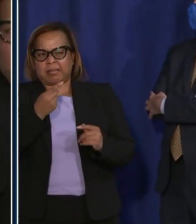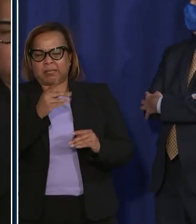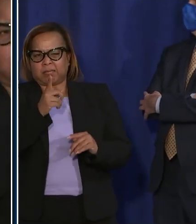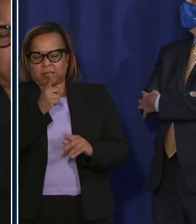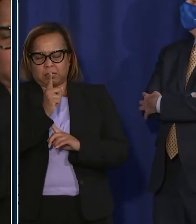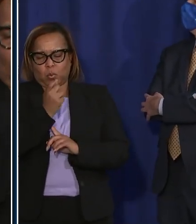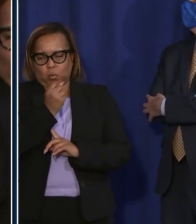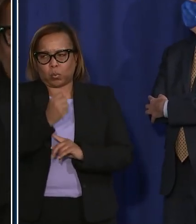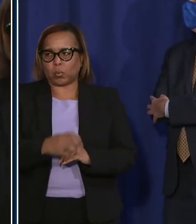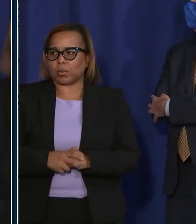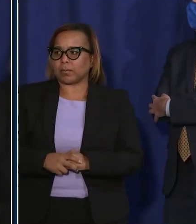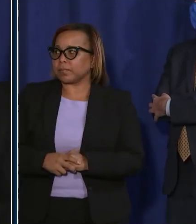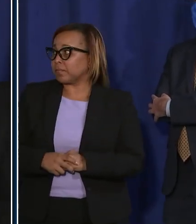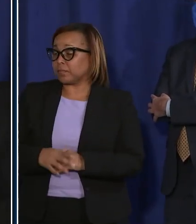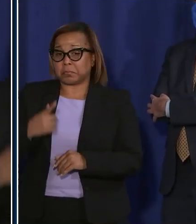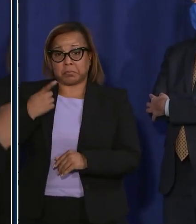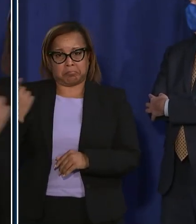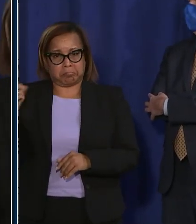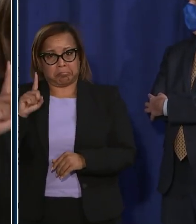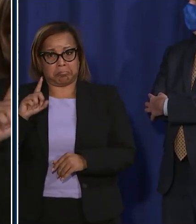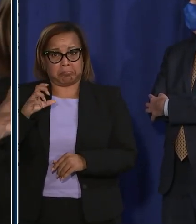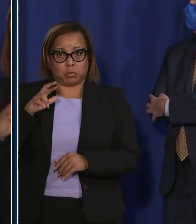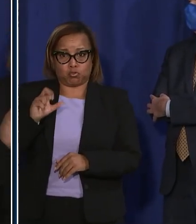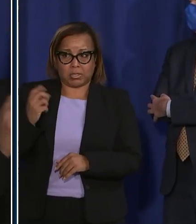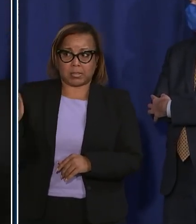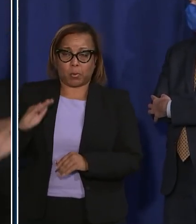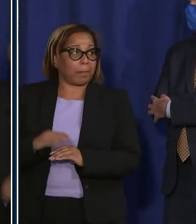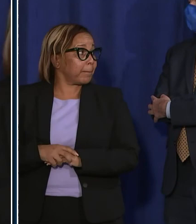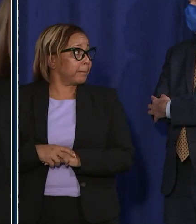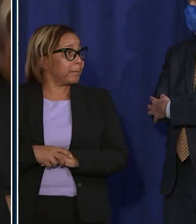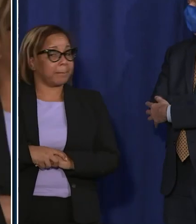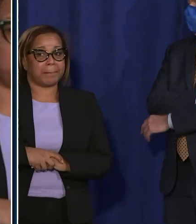second. You want to come up to Chris?